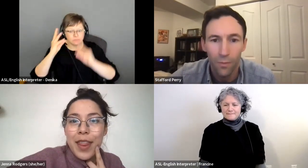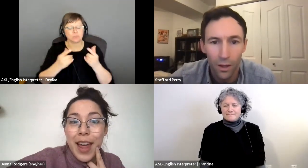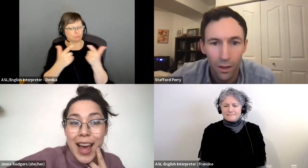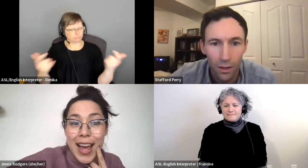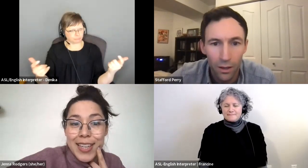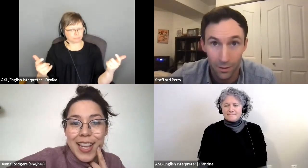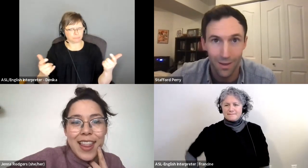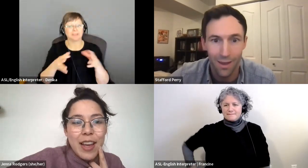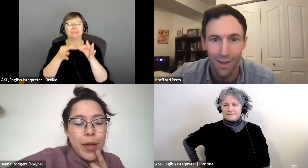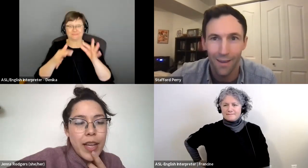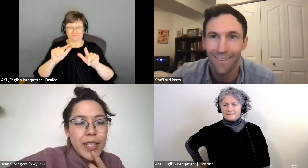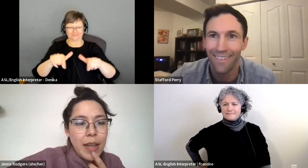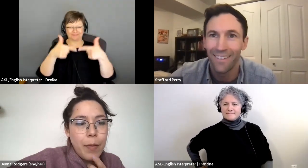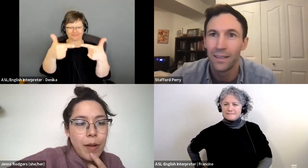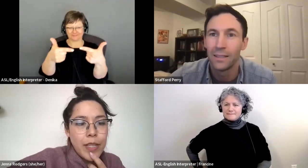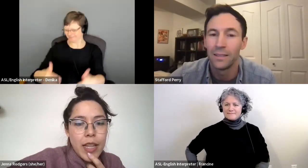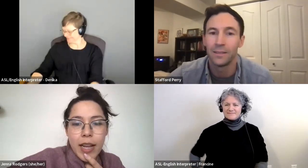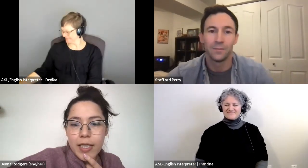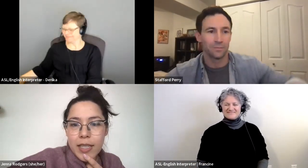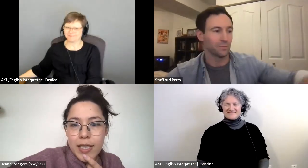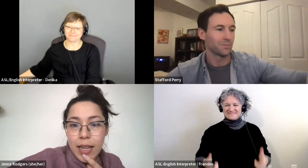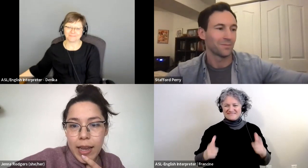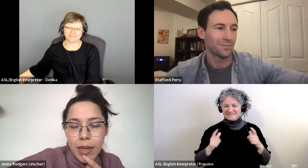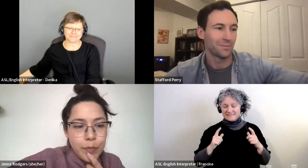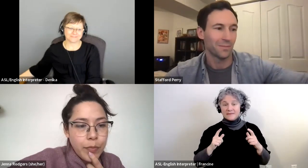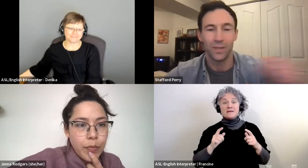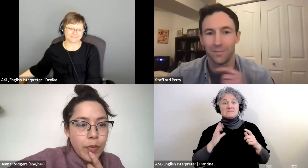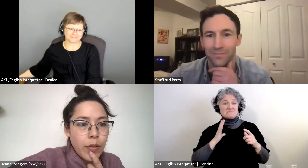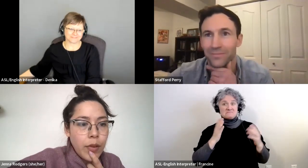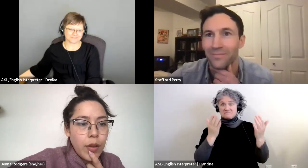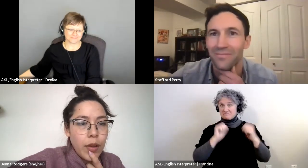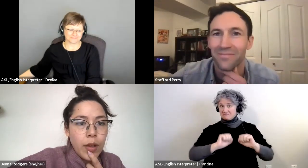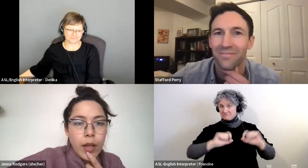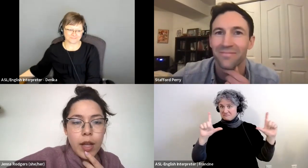And with that, I think we can step to the next slide.